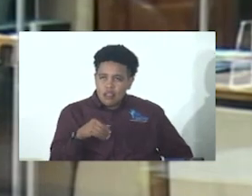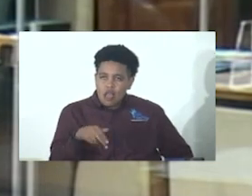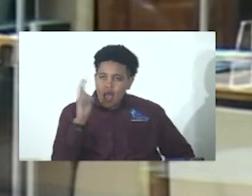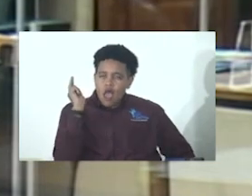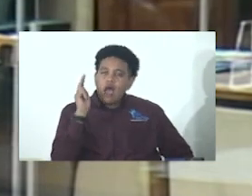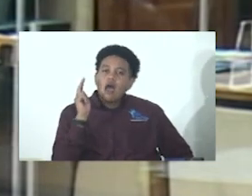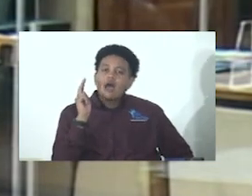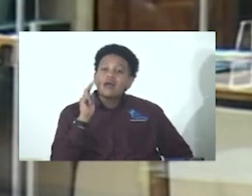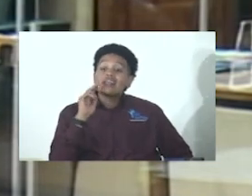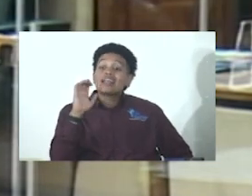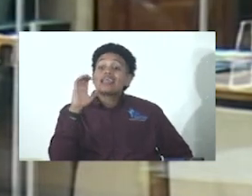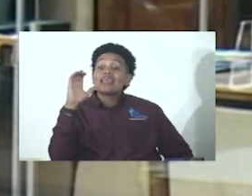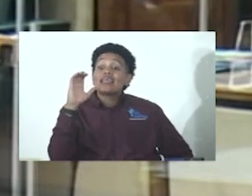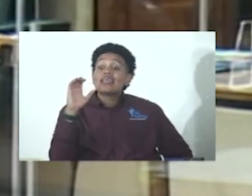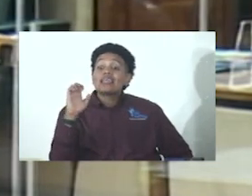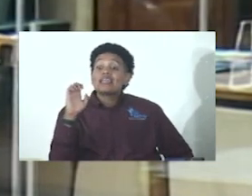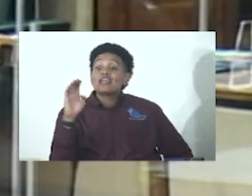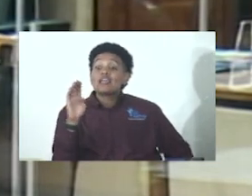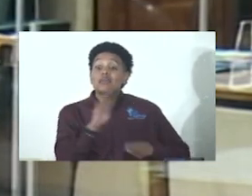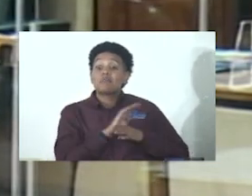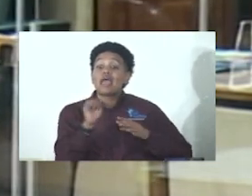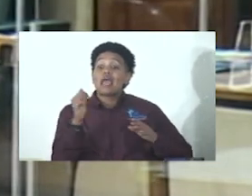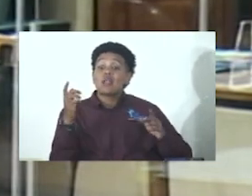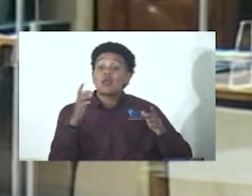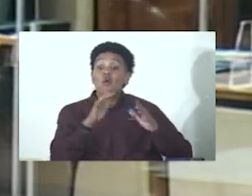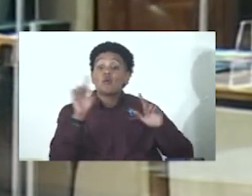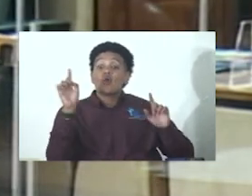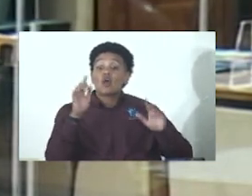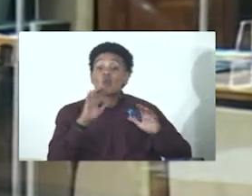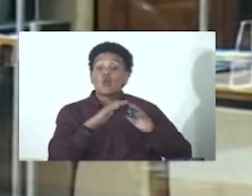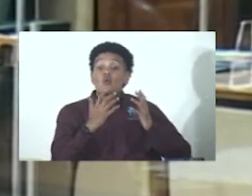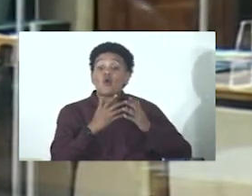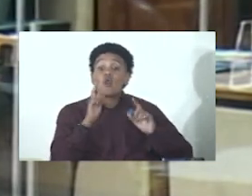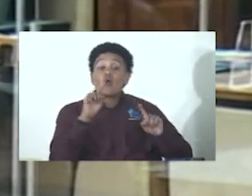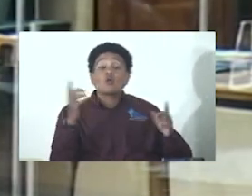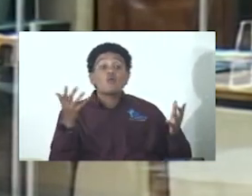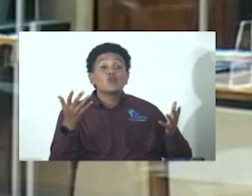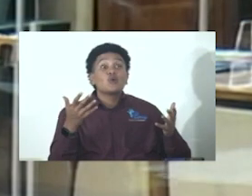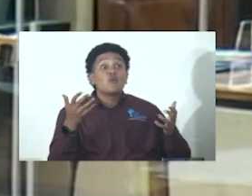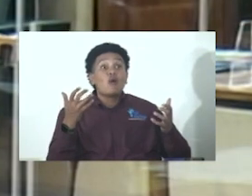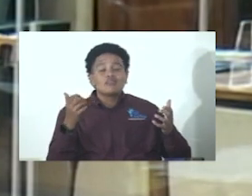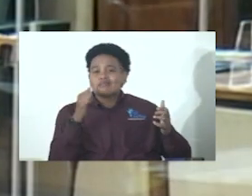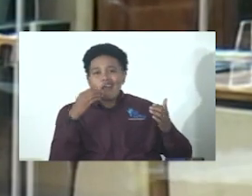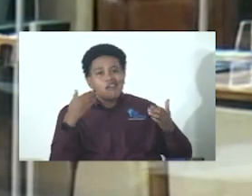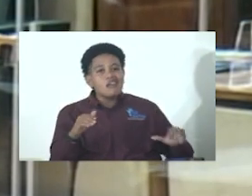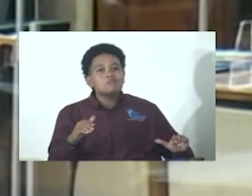shipment. And the e-commerce where anybody can stay anywhere in the world and order what they want is inhibited.